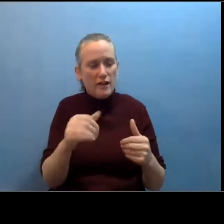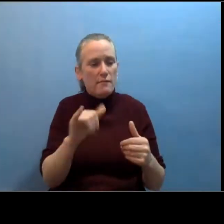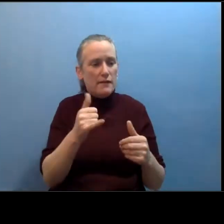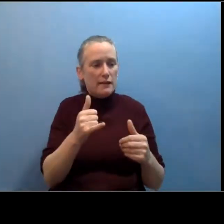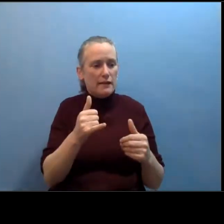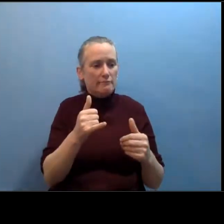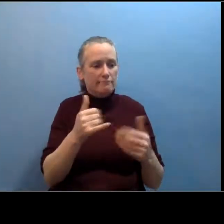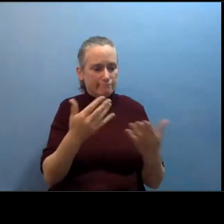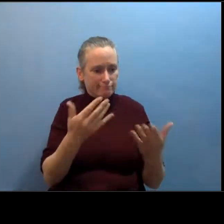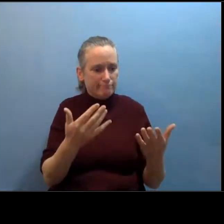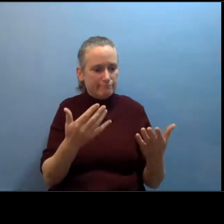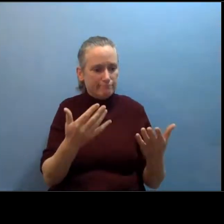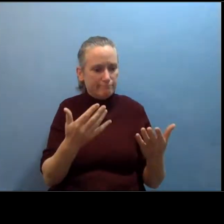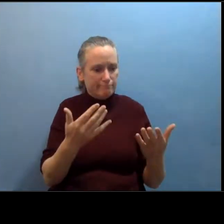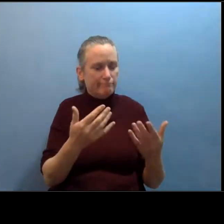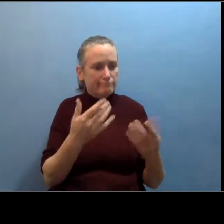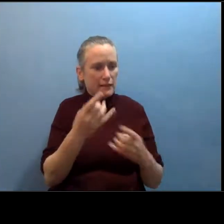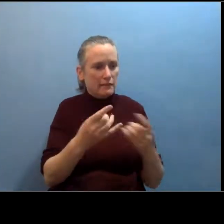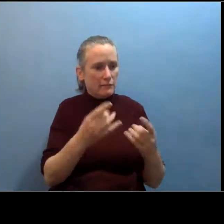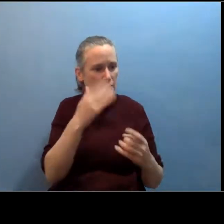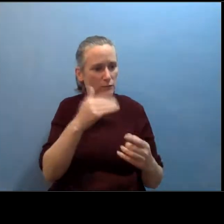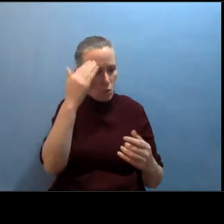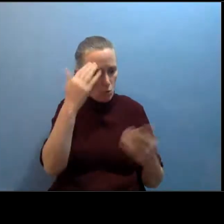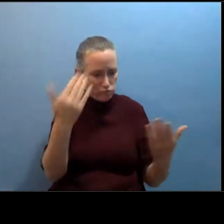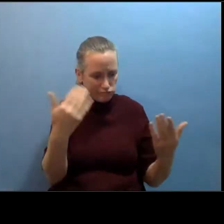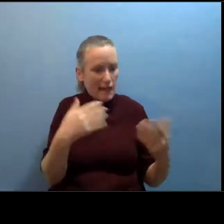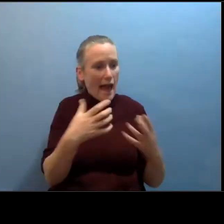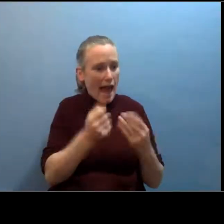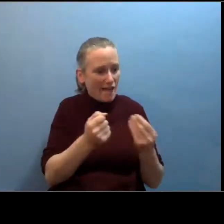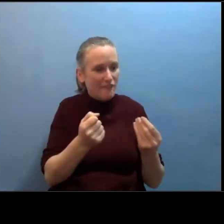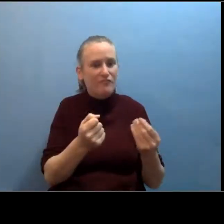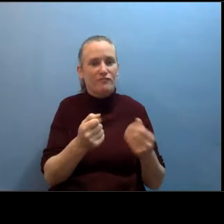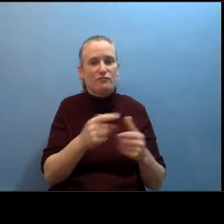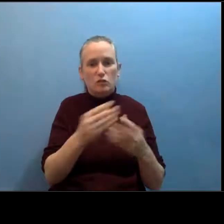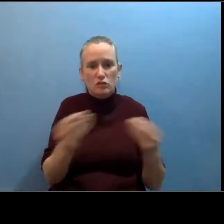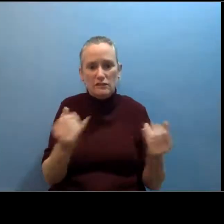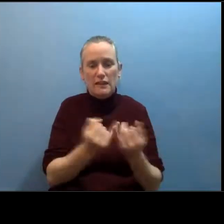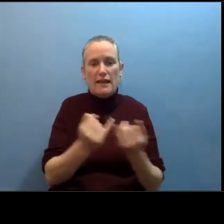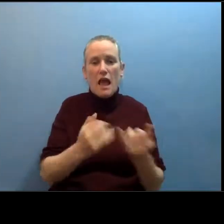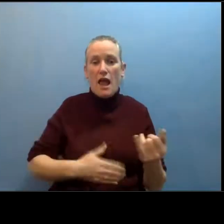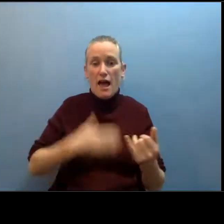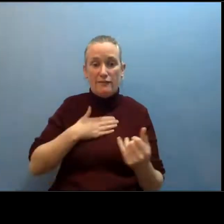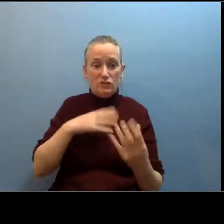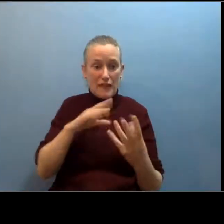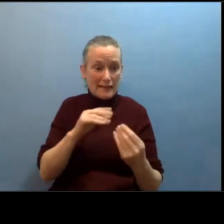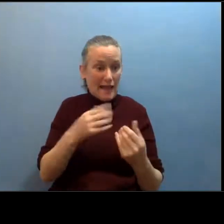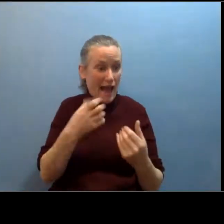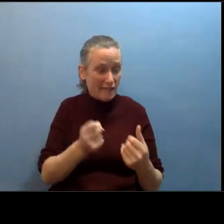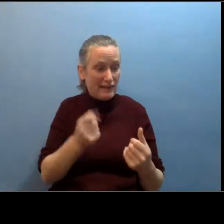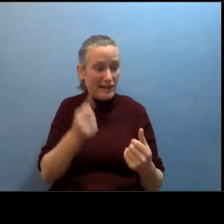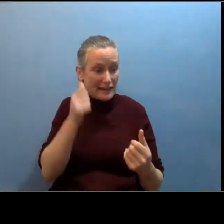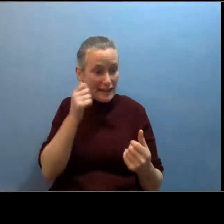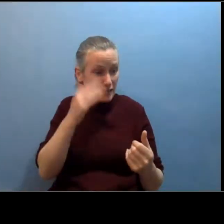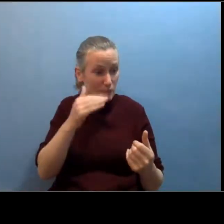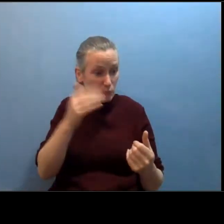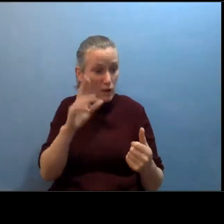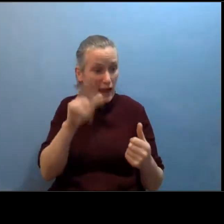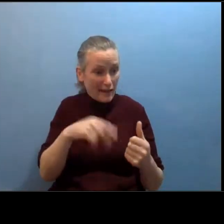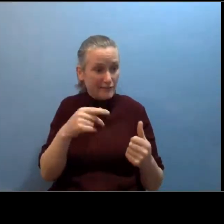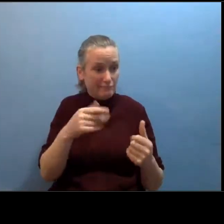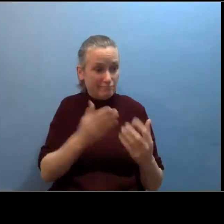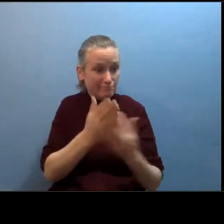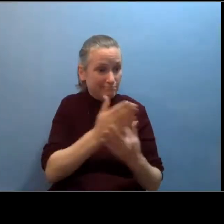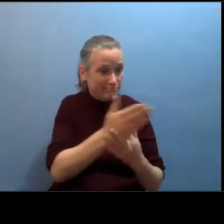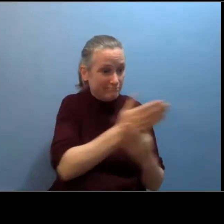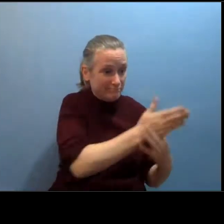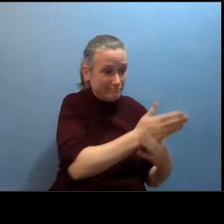can maybe let them know what resources are there, for example, like the live chat or different things that they might feel more comfortable